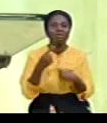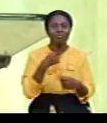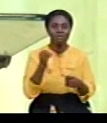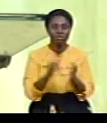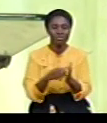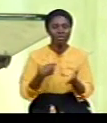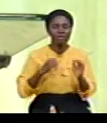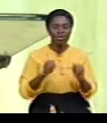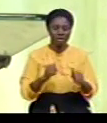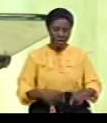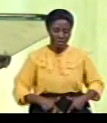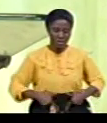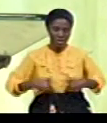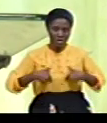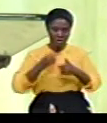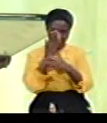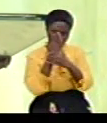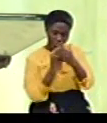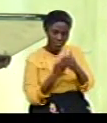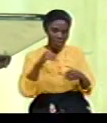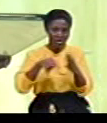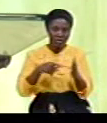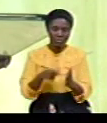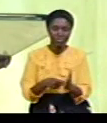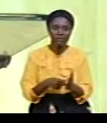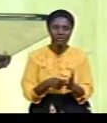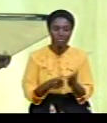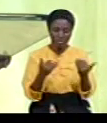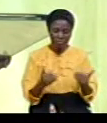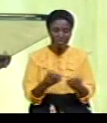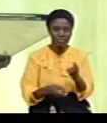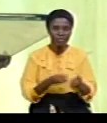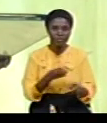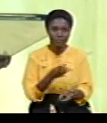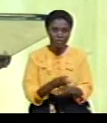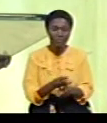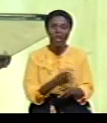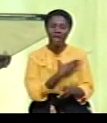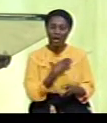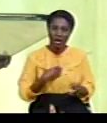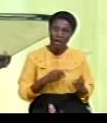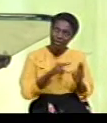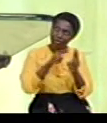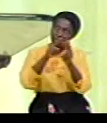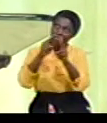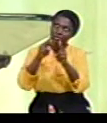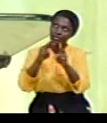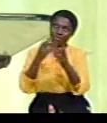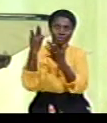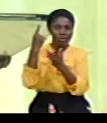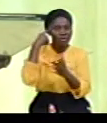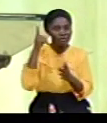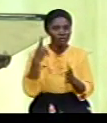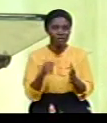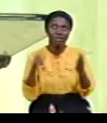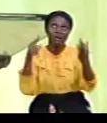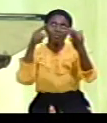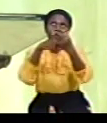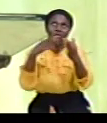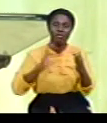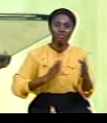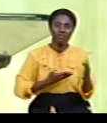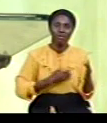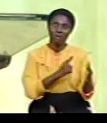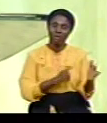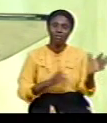for that blessed hope and the glorious appearing of the great God and Savior Jesus Christ, who gave himself for us, that he